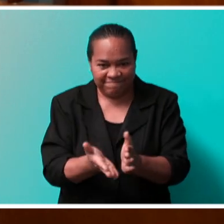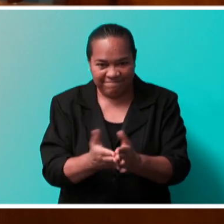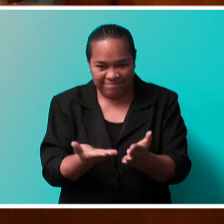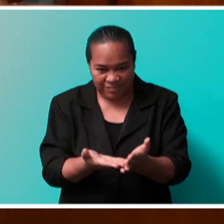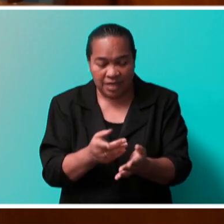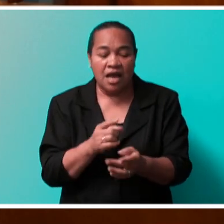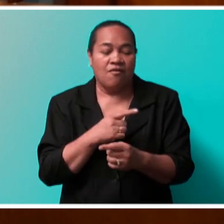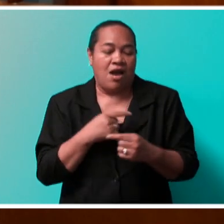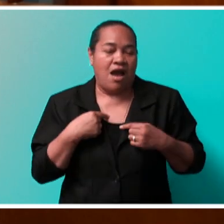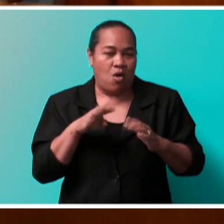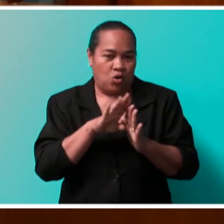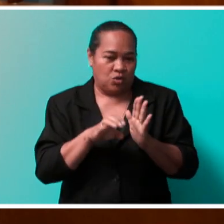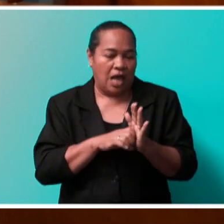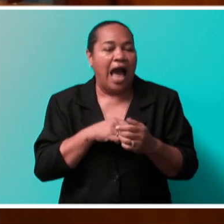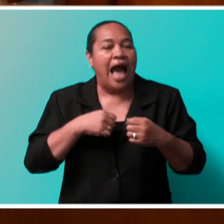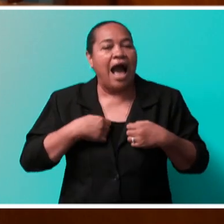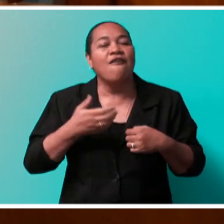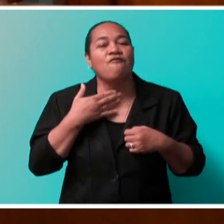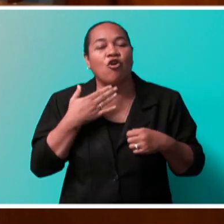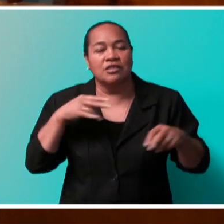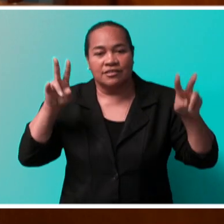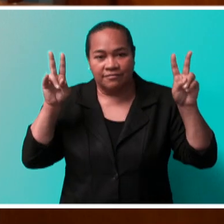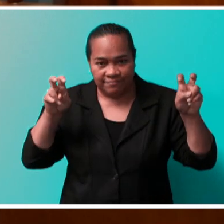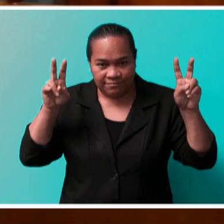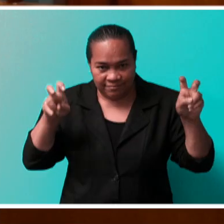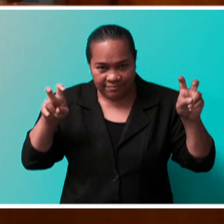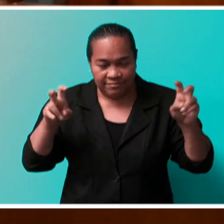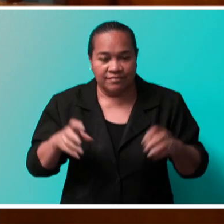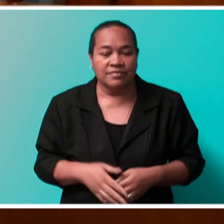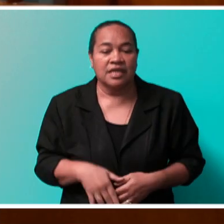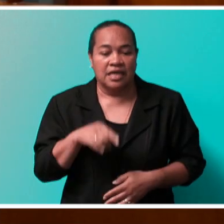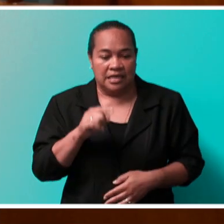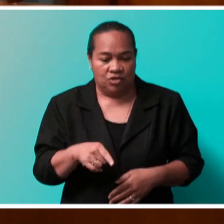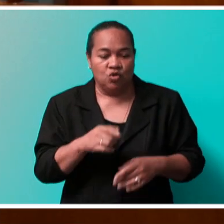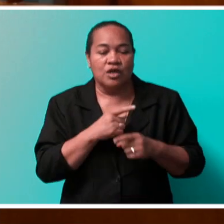Constitution, Our Voice, a guide to constitutional review process,